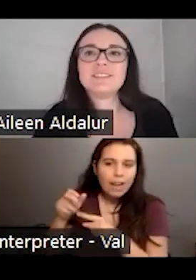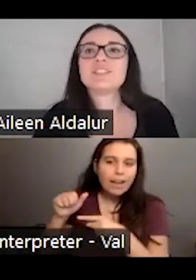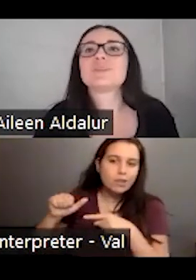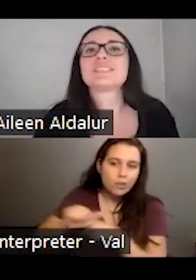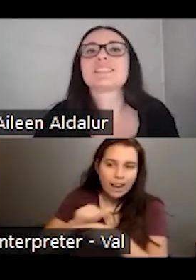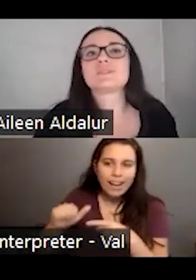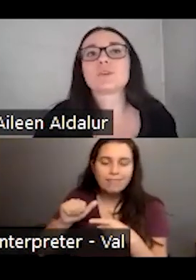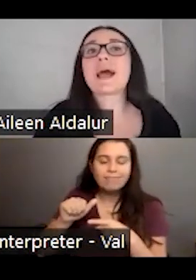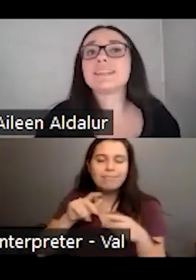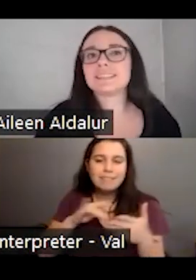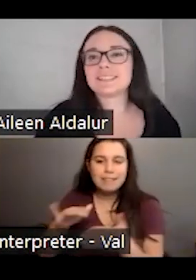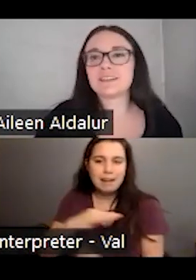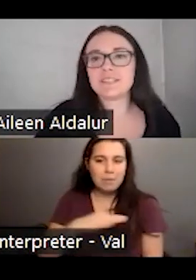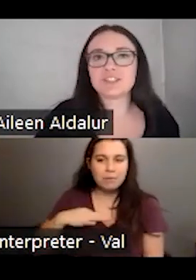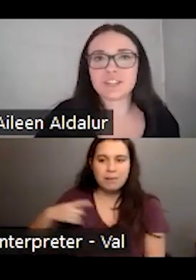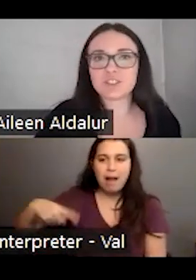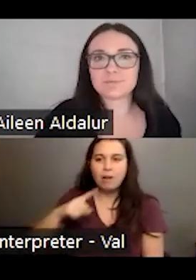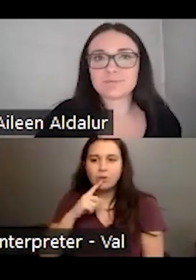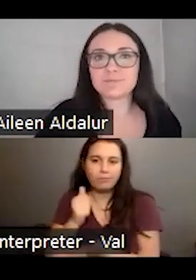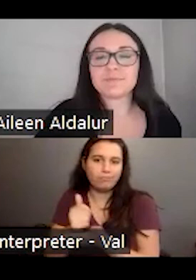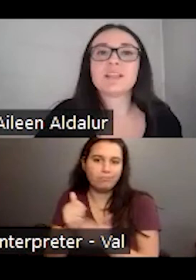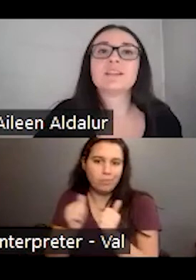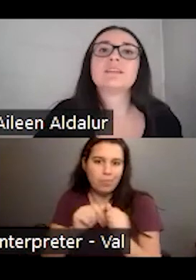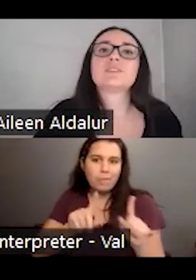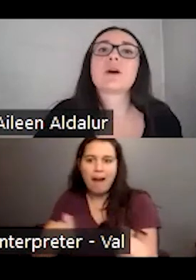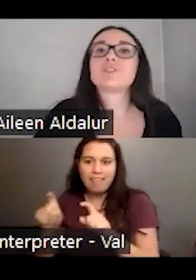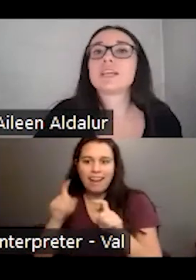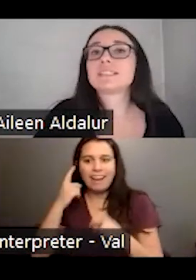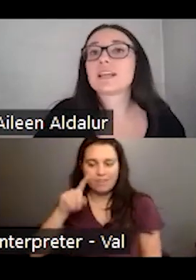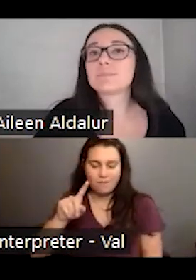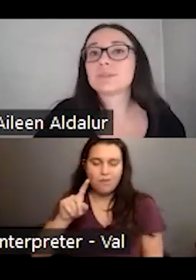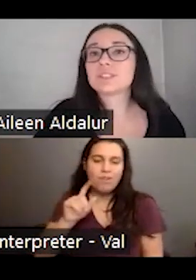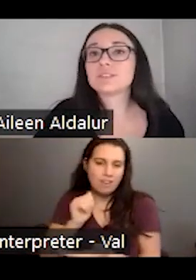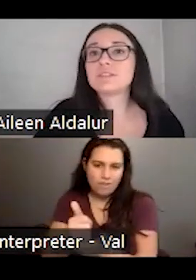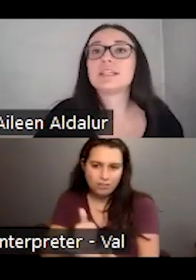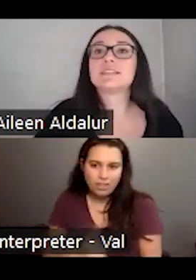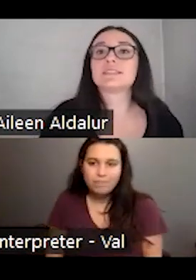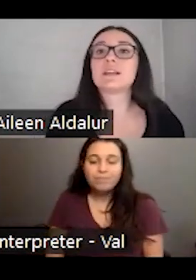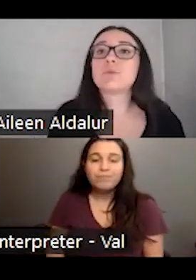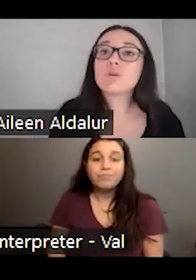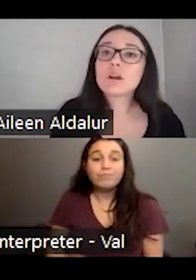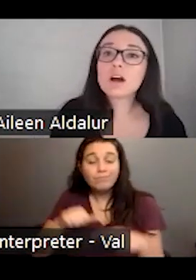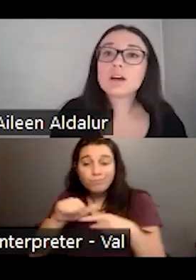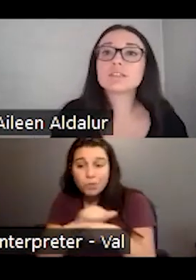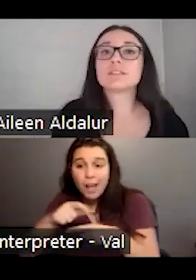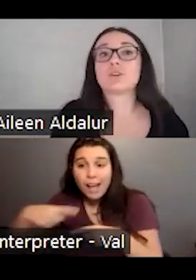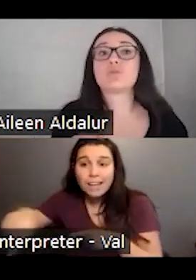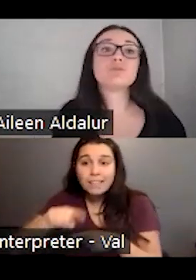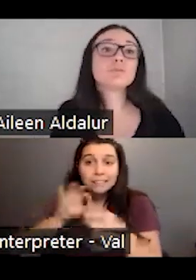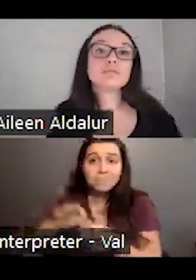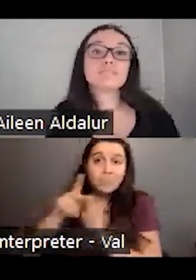personnel to assist with pilot testing of the intervention. So I will train study personnel in study